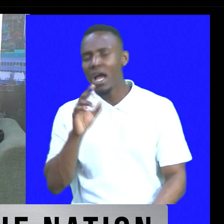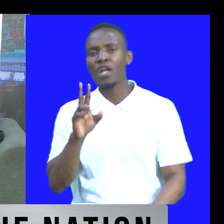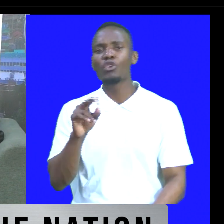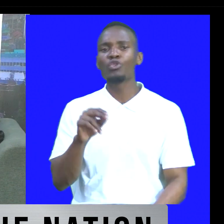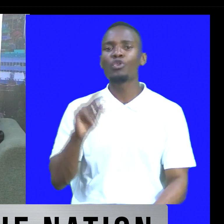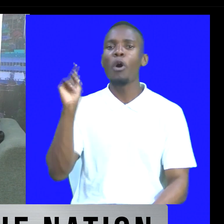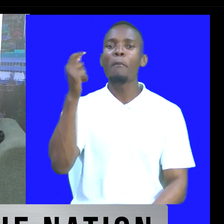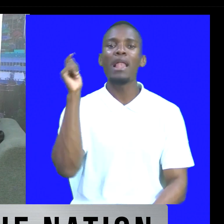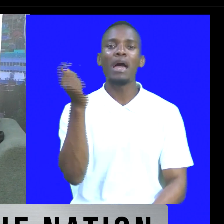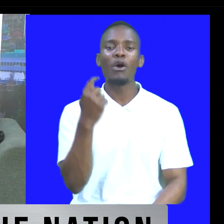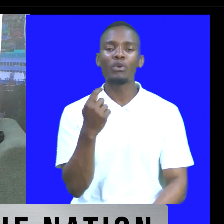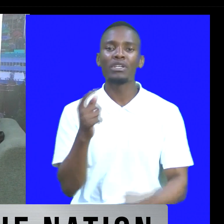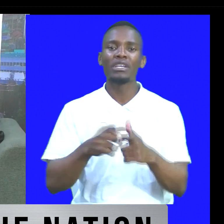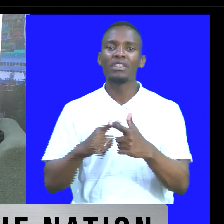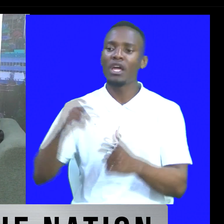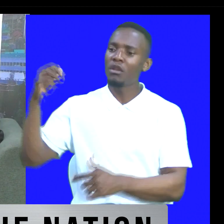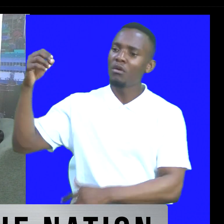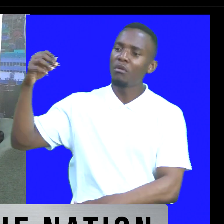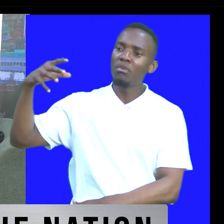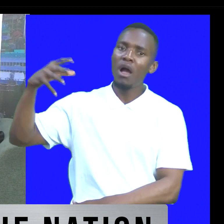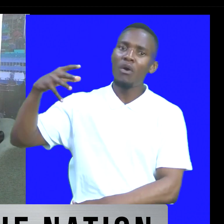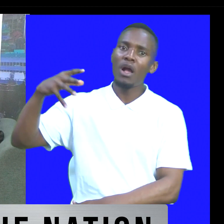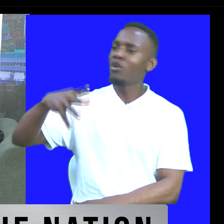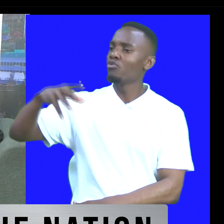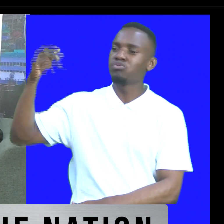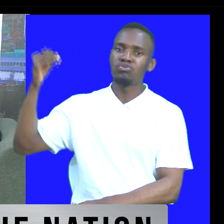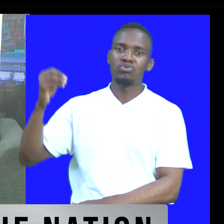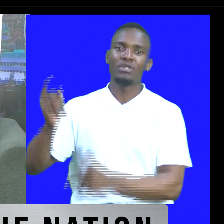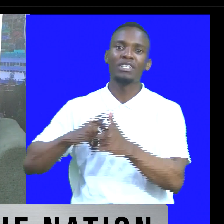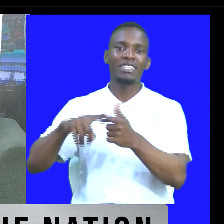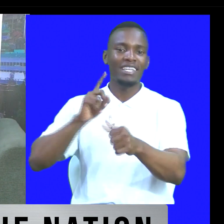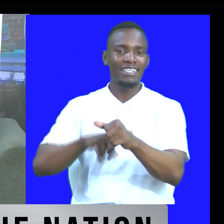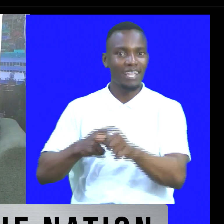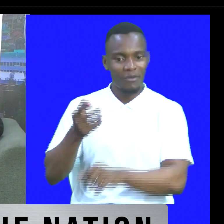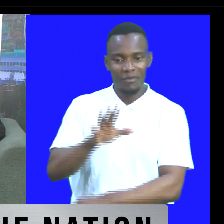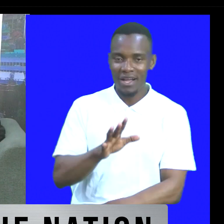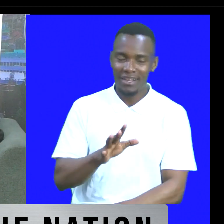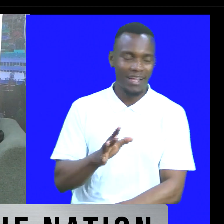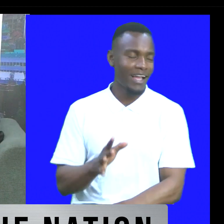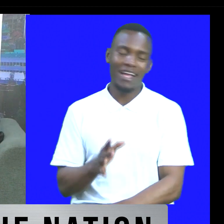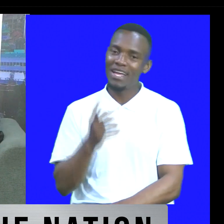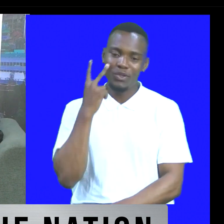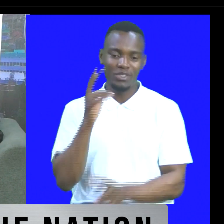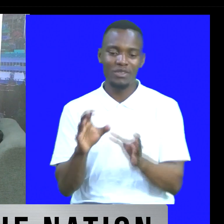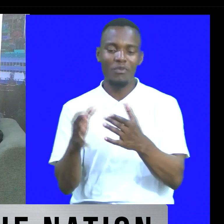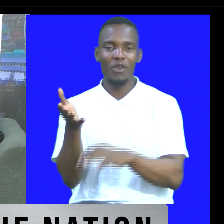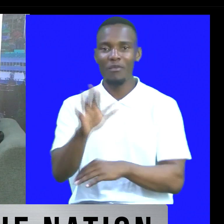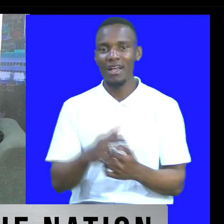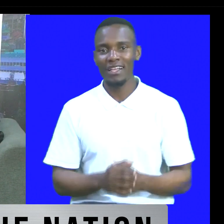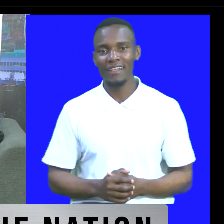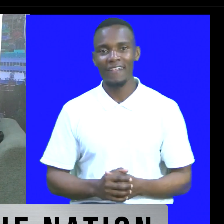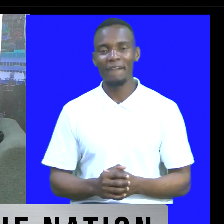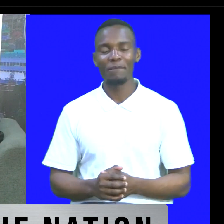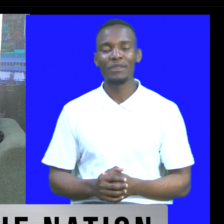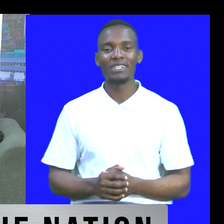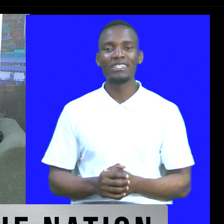Malawi. They switched off the light. By the time it was on, let's- the ball was. Let's not say it was switch off. Let's say that there It was went